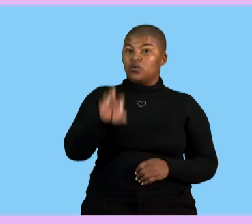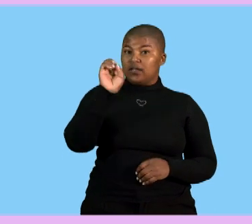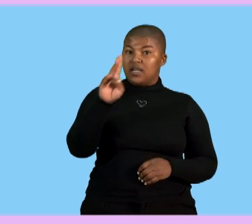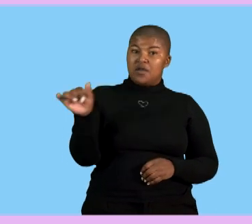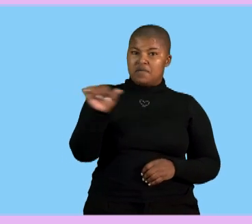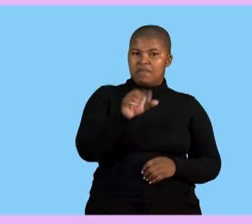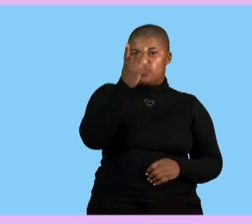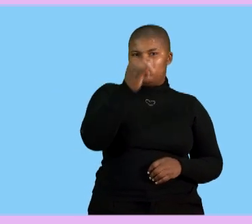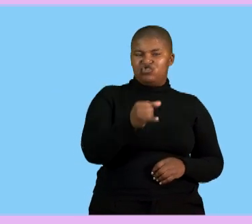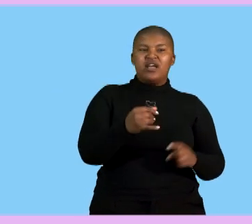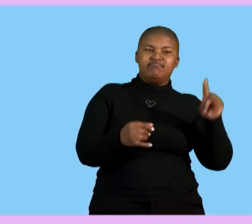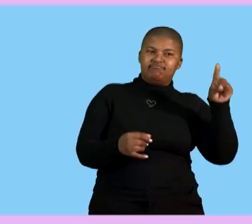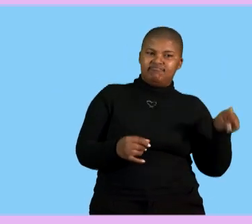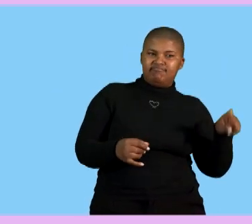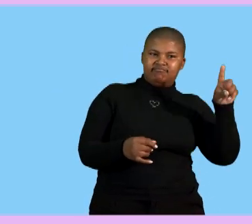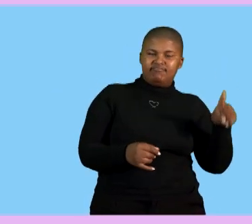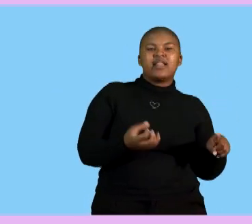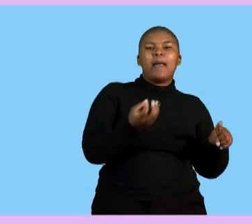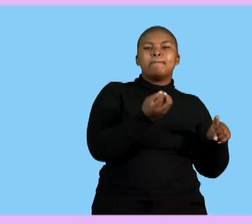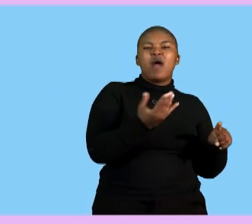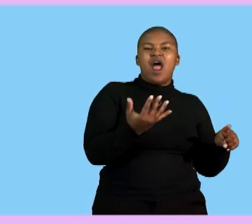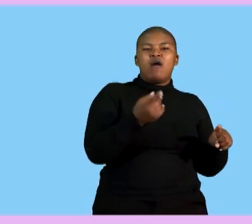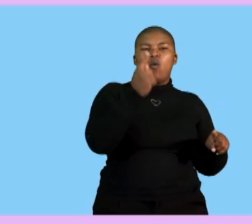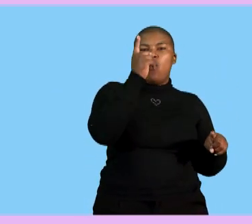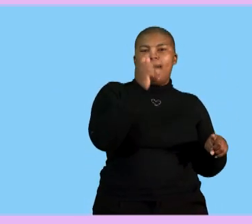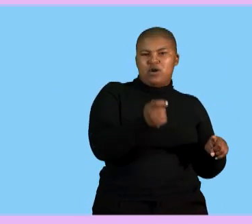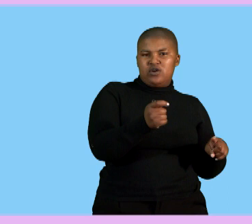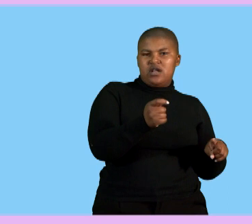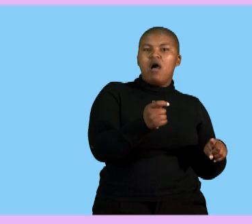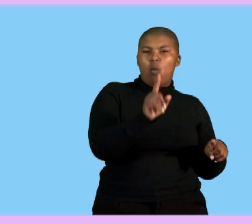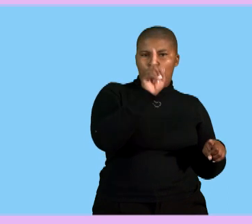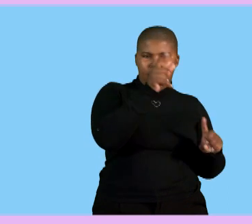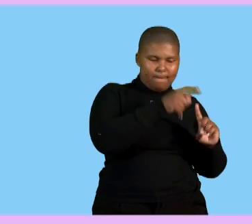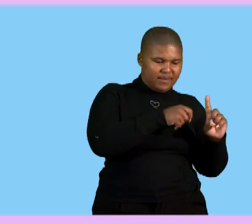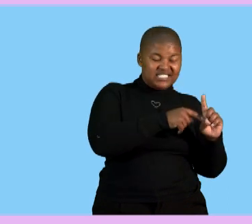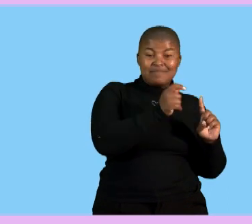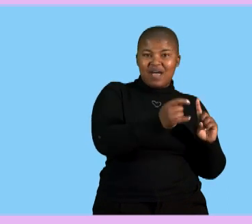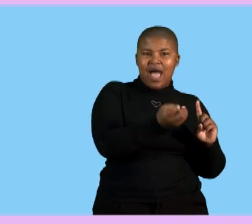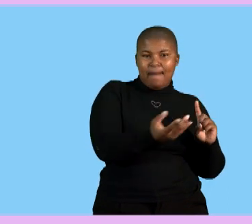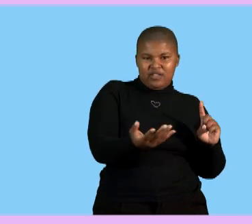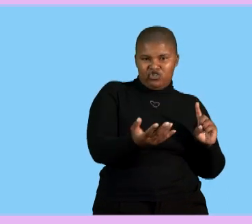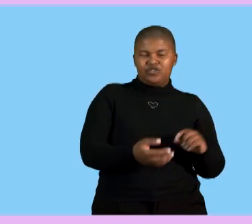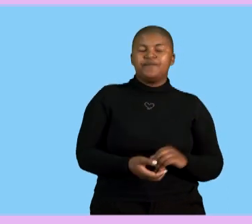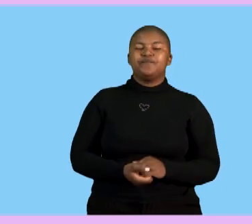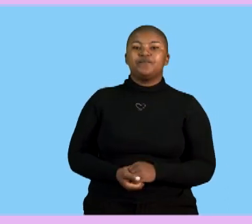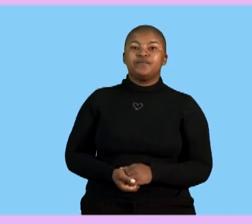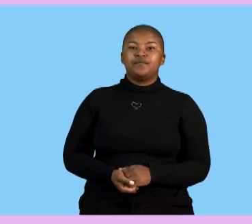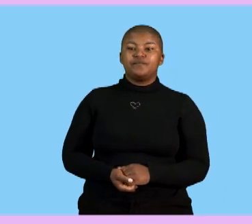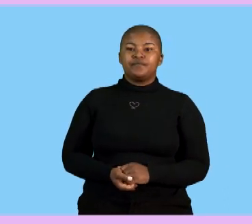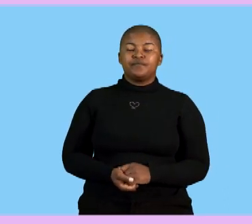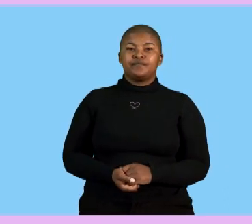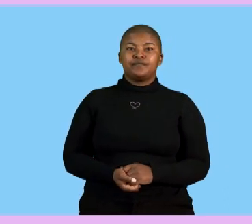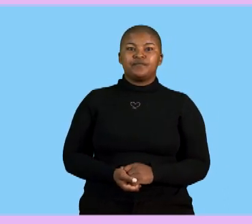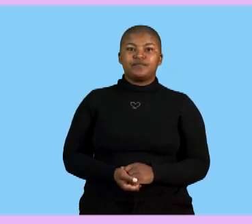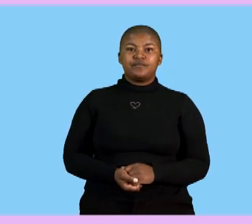we have is the price for one person. So if one person